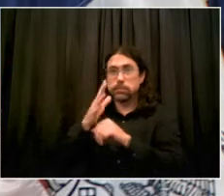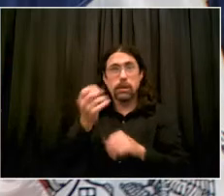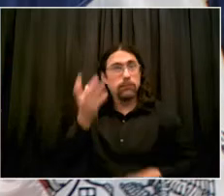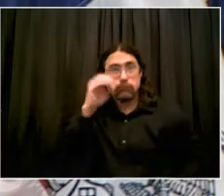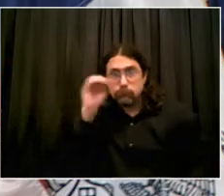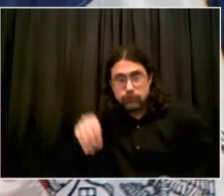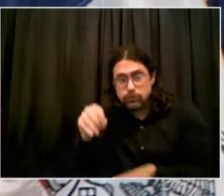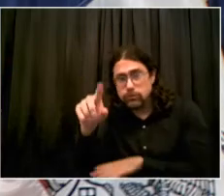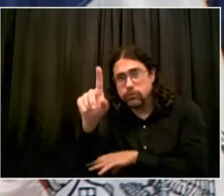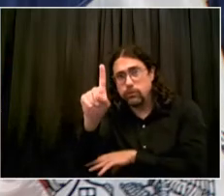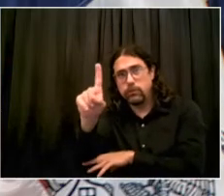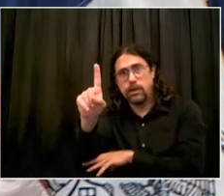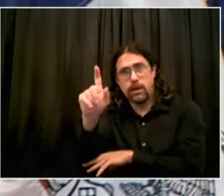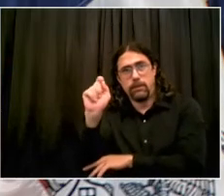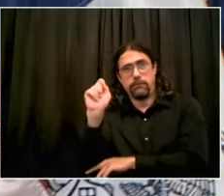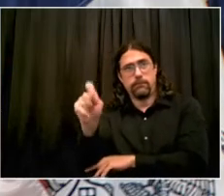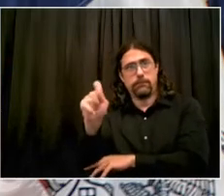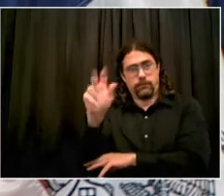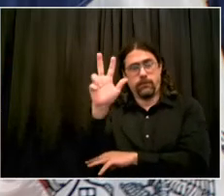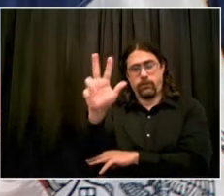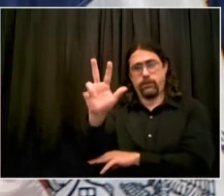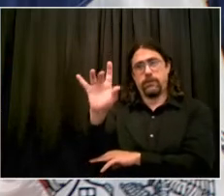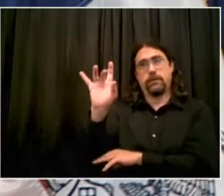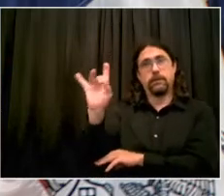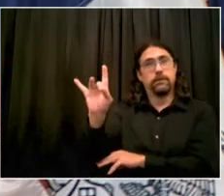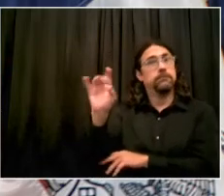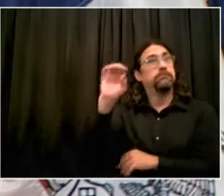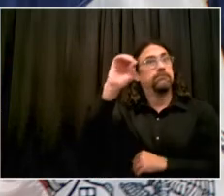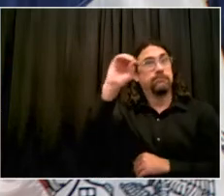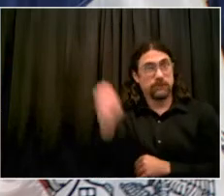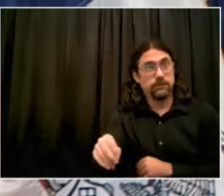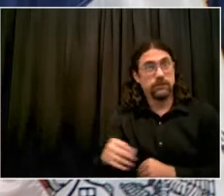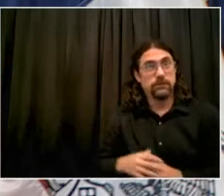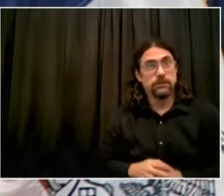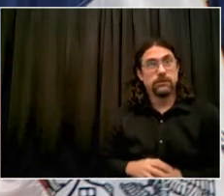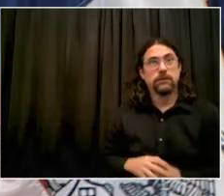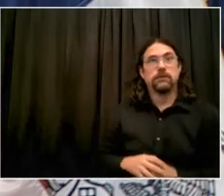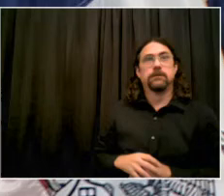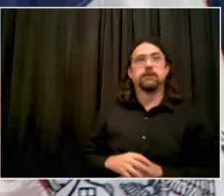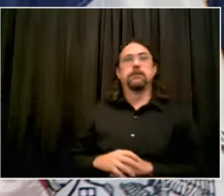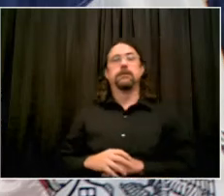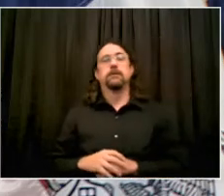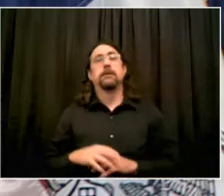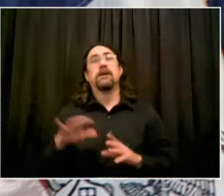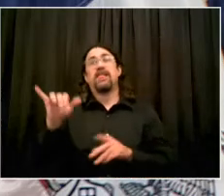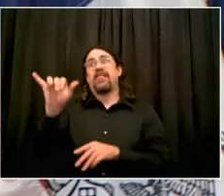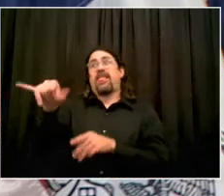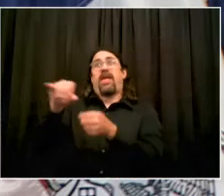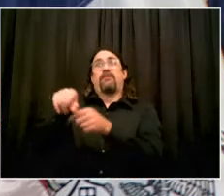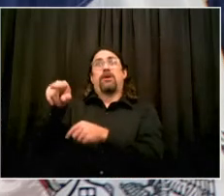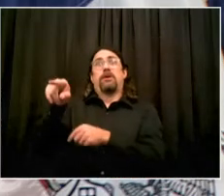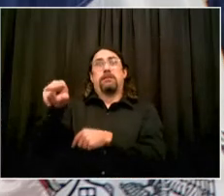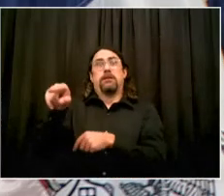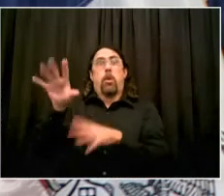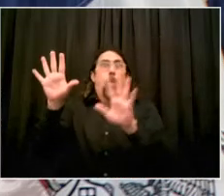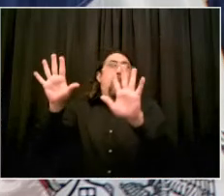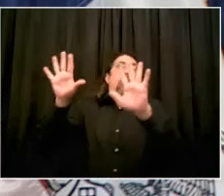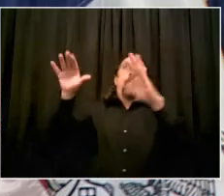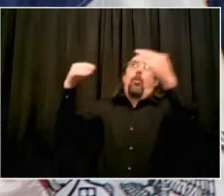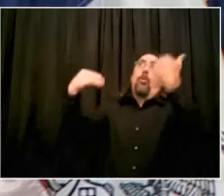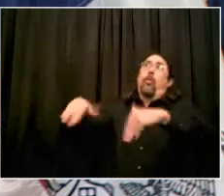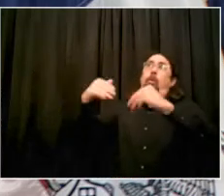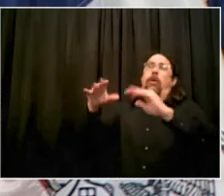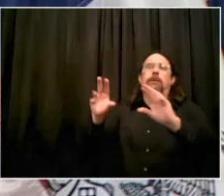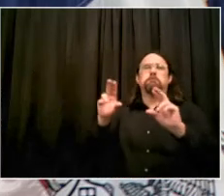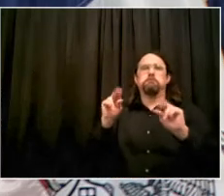in 9 zip codes, and that is affecting the overall daily number as opposed to the 7-day number. The